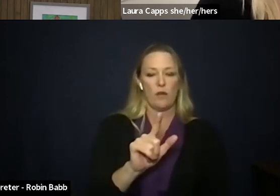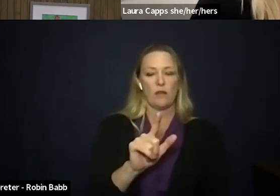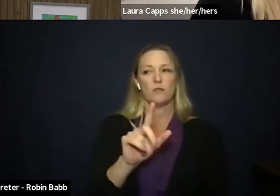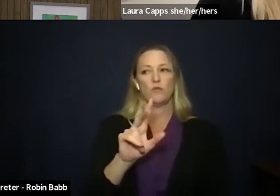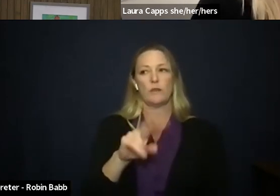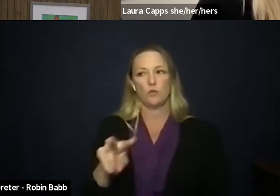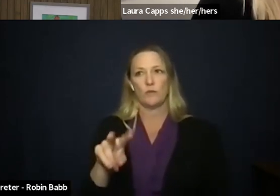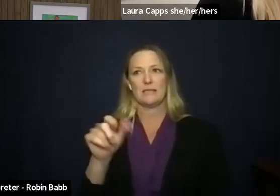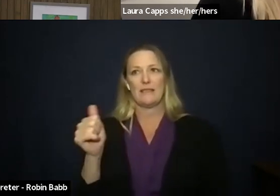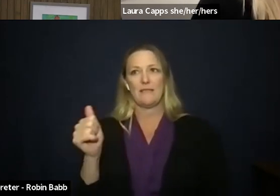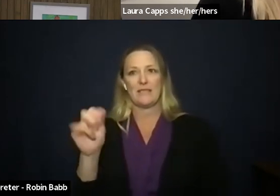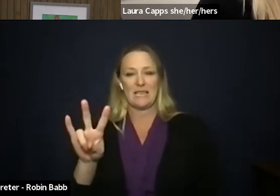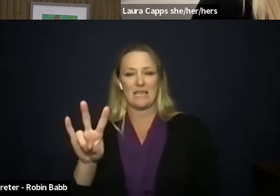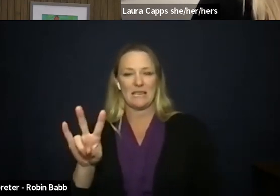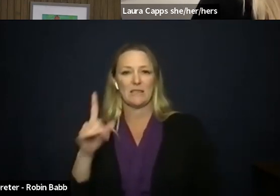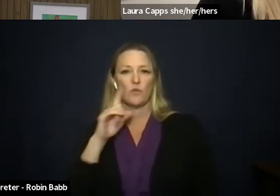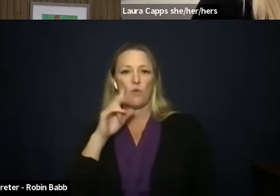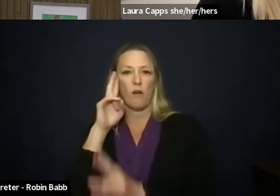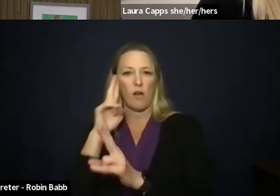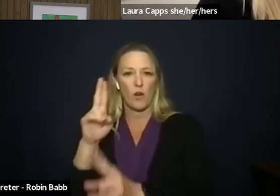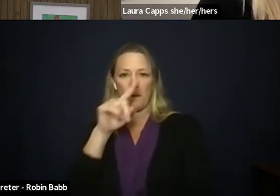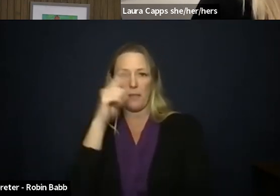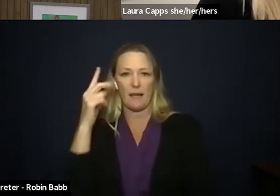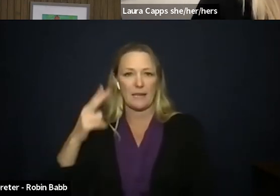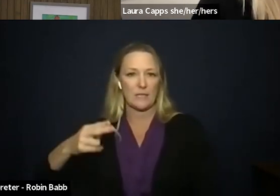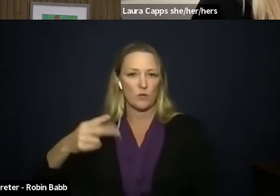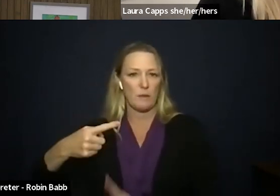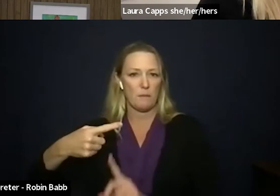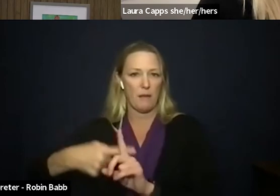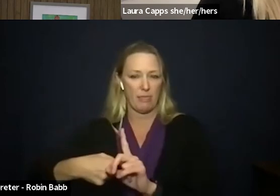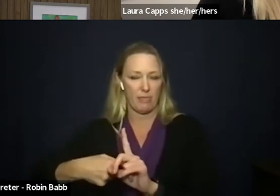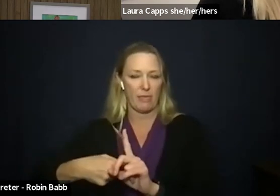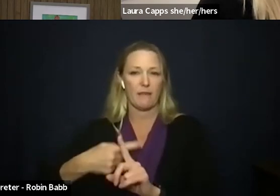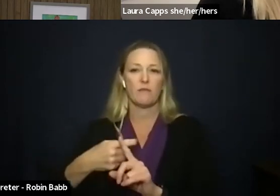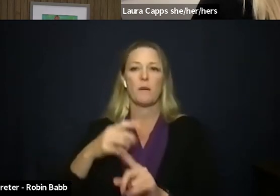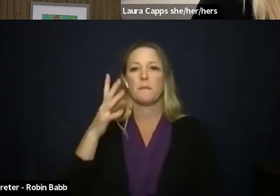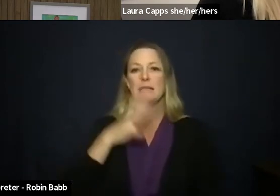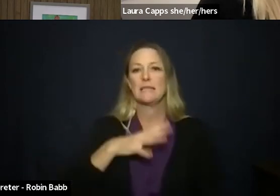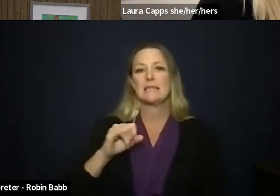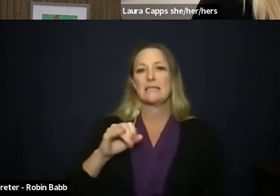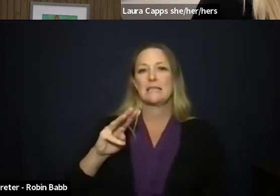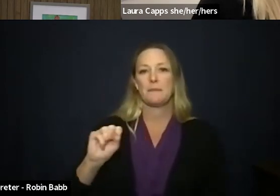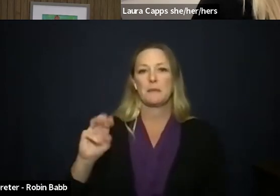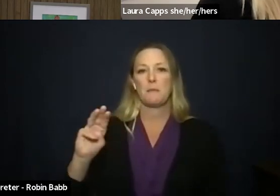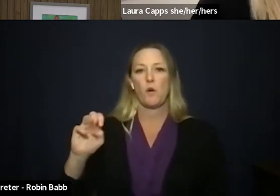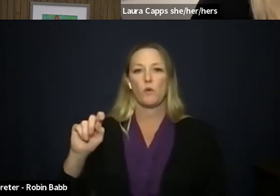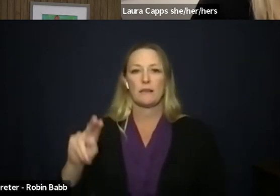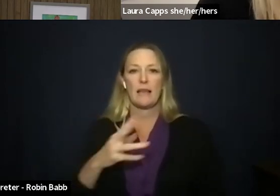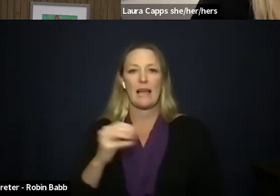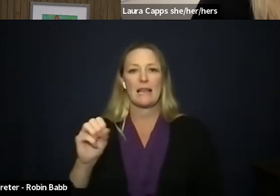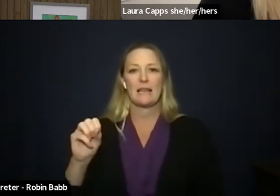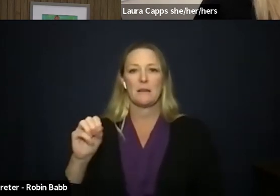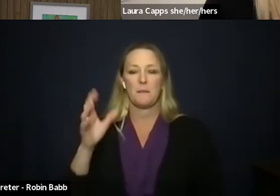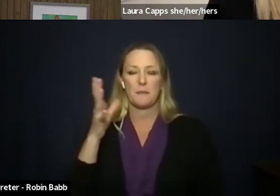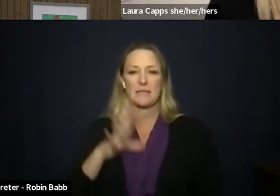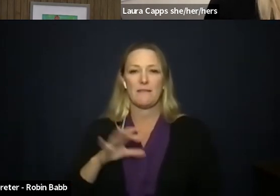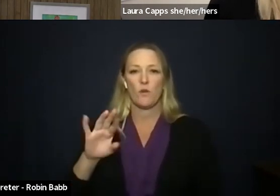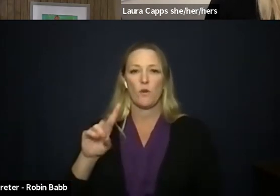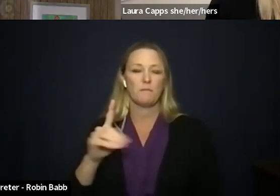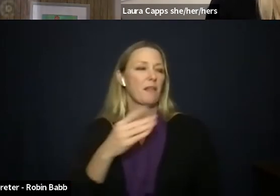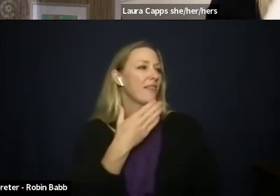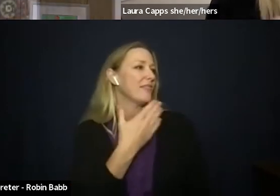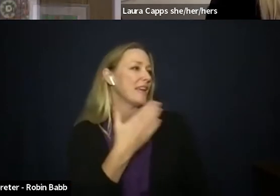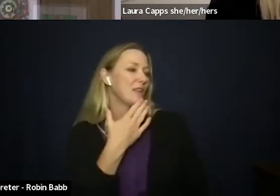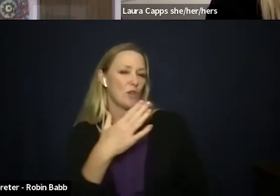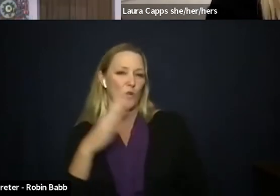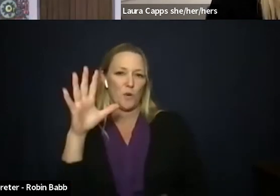honor of black history month by ms sims moton and miss ford okay thank you madam president